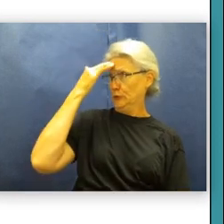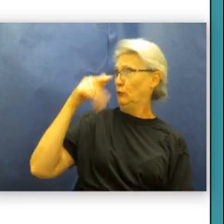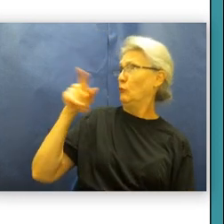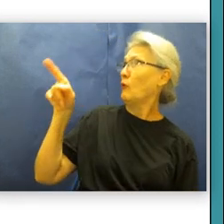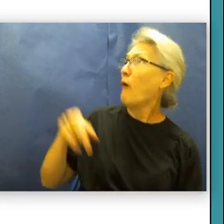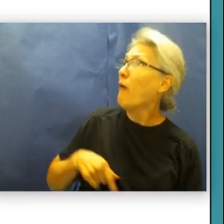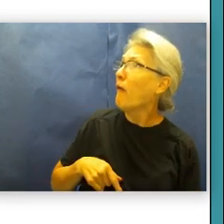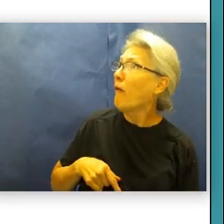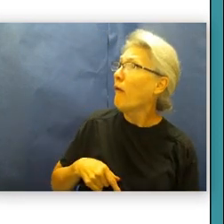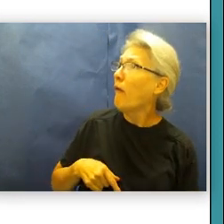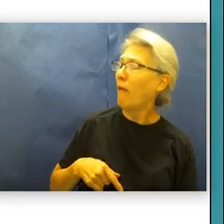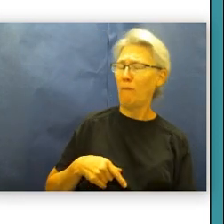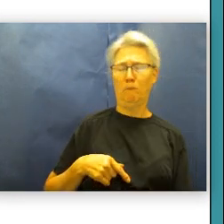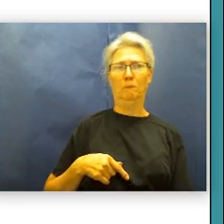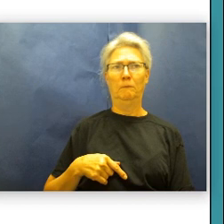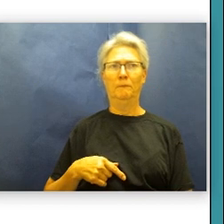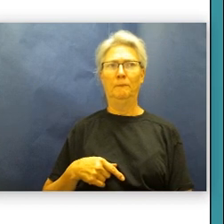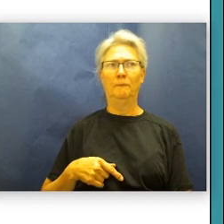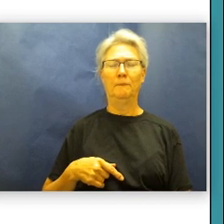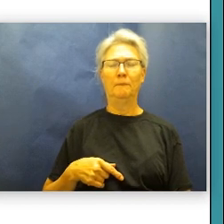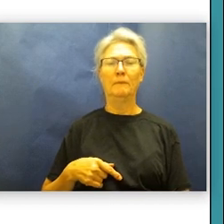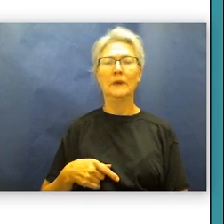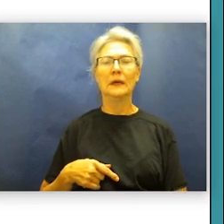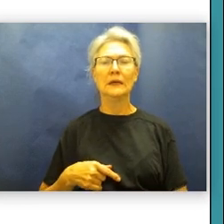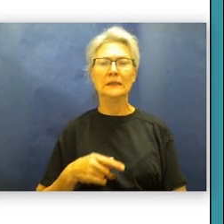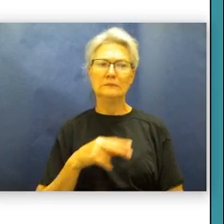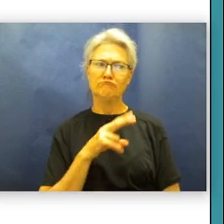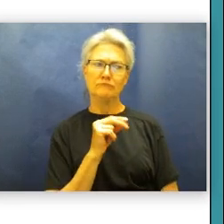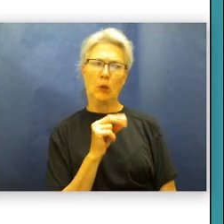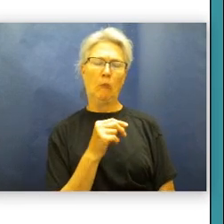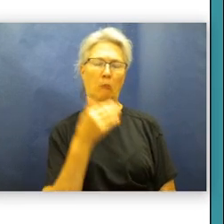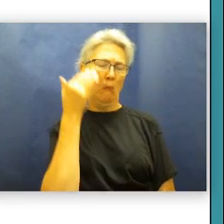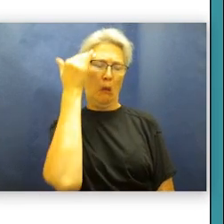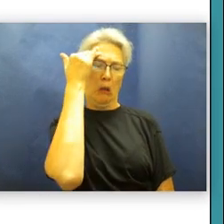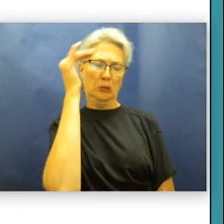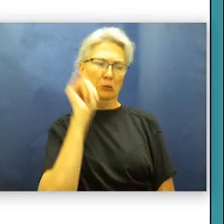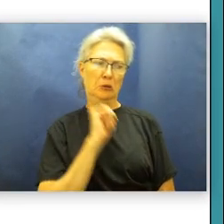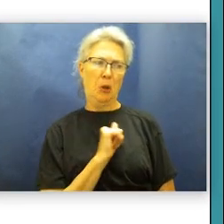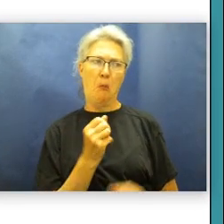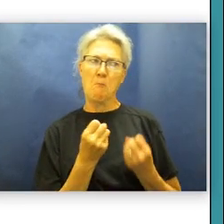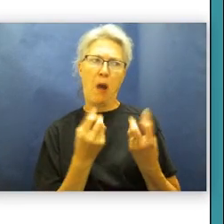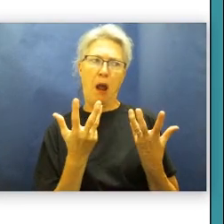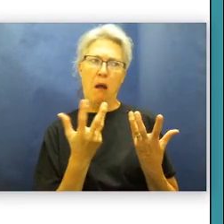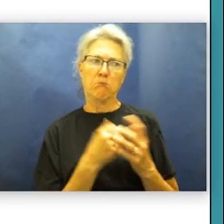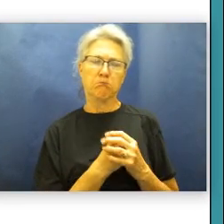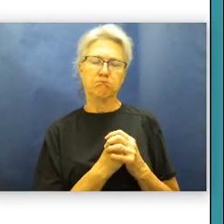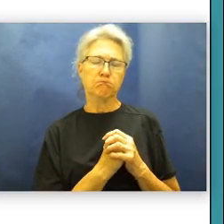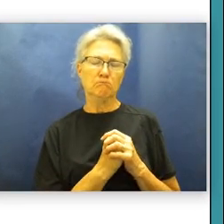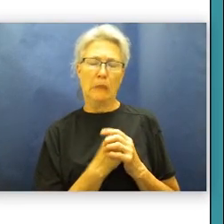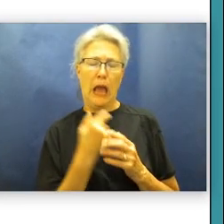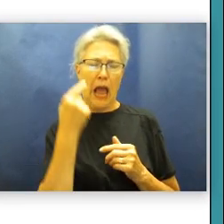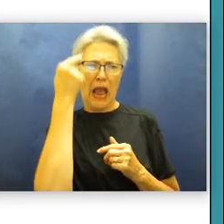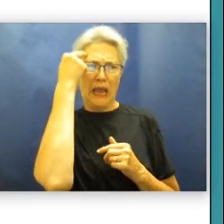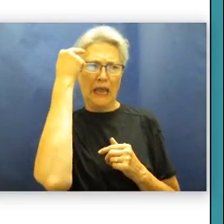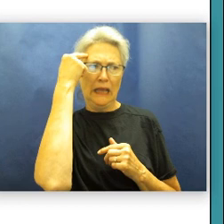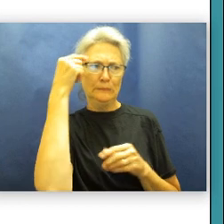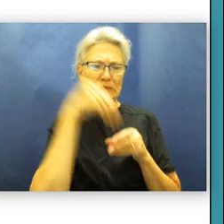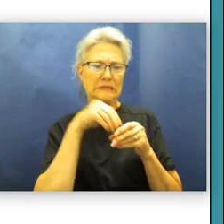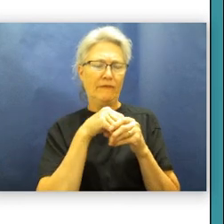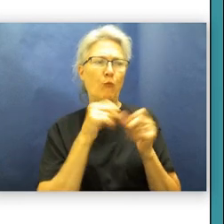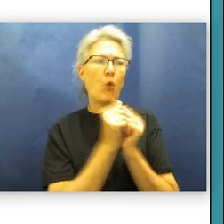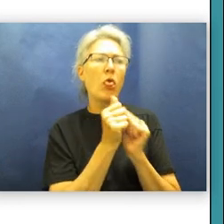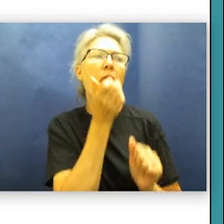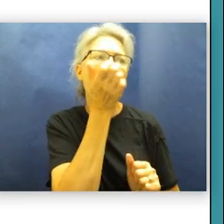know?" she returned in surprise. "No, indeed, I don't know anything. You see, I am stuffed,